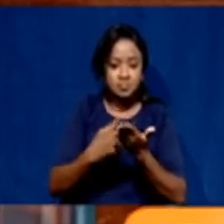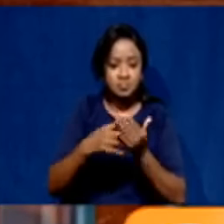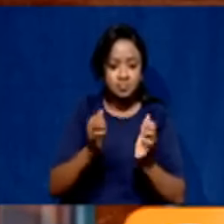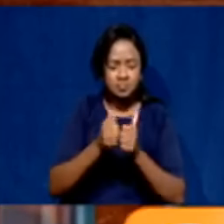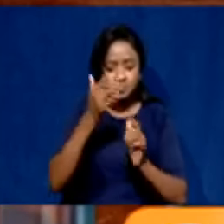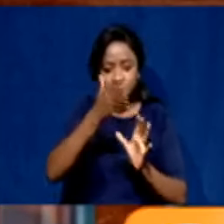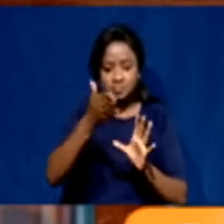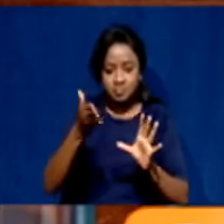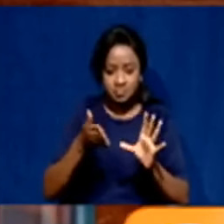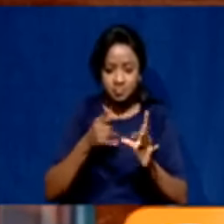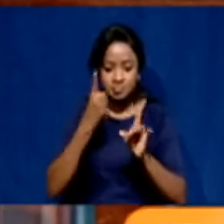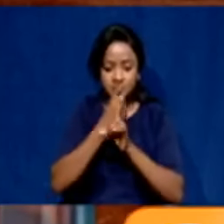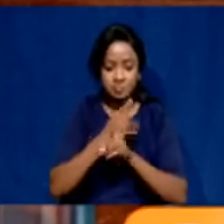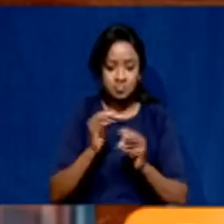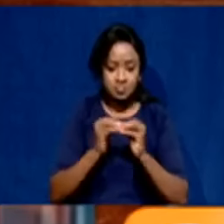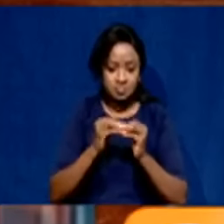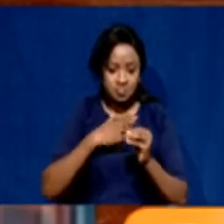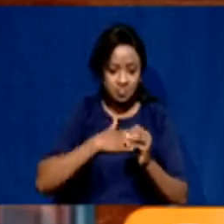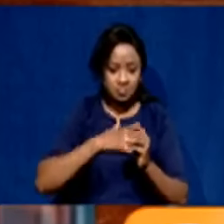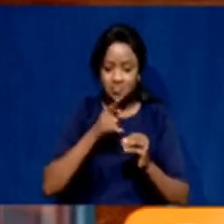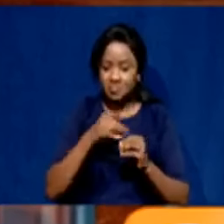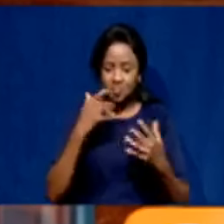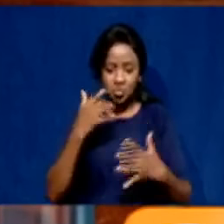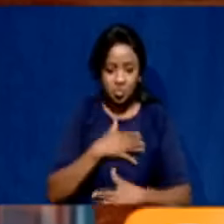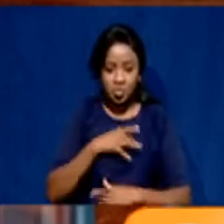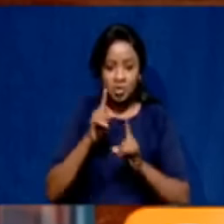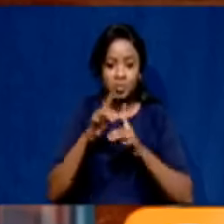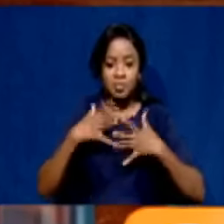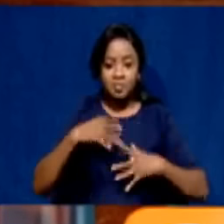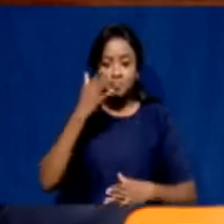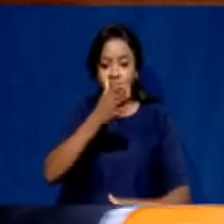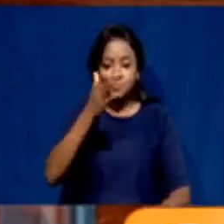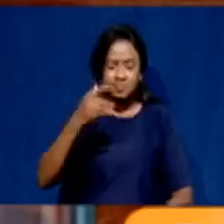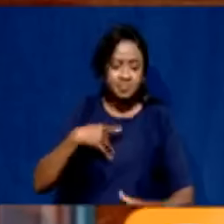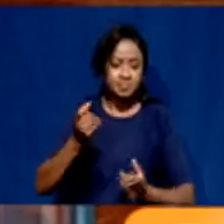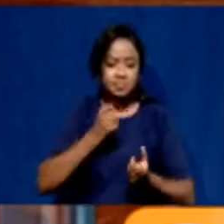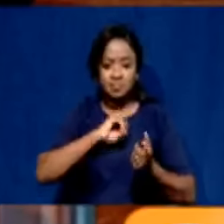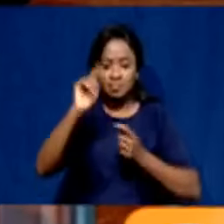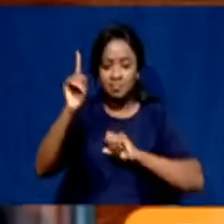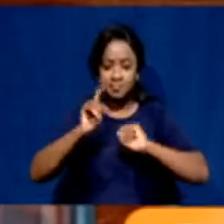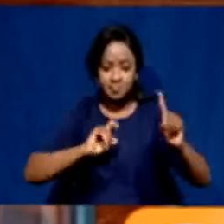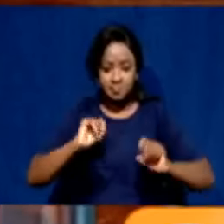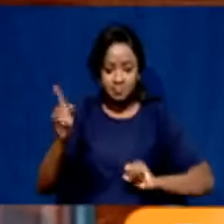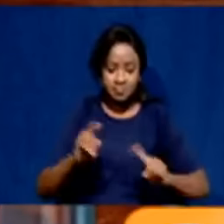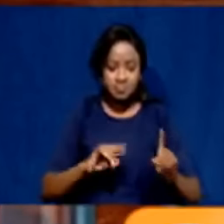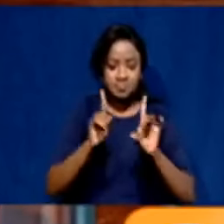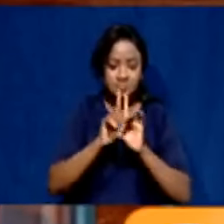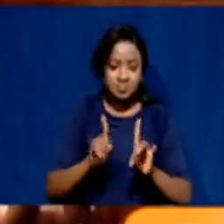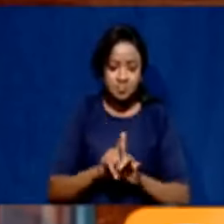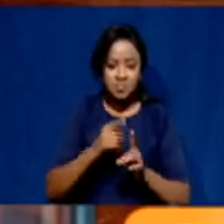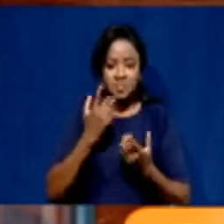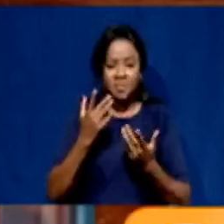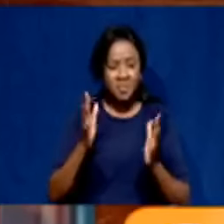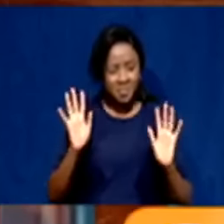within some of our meetings is unbelievable. Really? You know, people out there think it's fun and, oh, somebody, hey, walisomewa, waliambiwa.